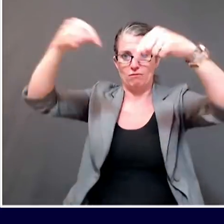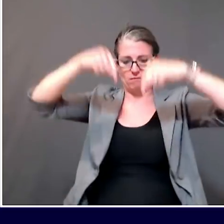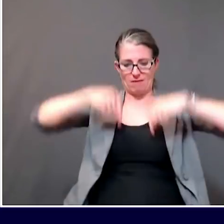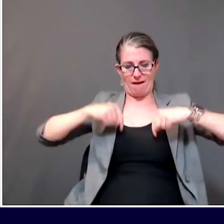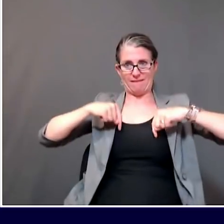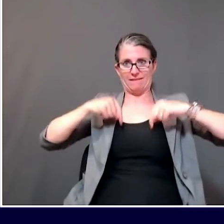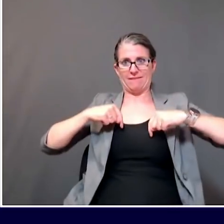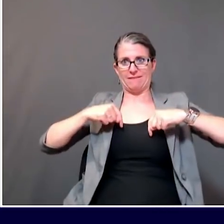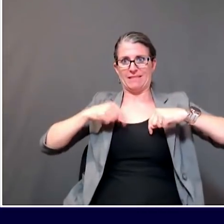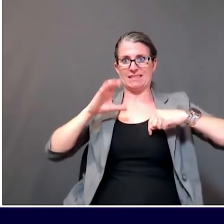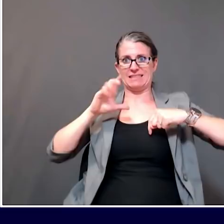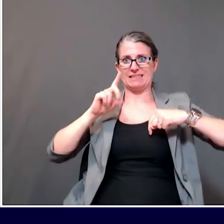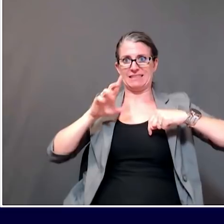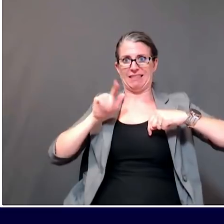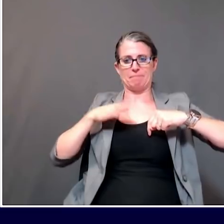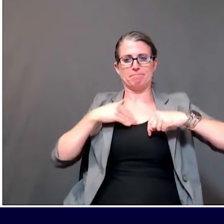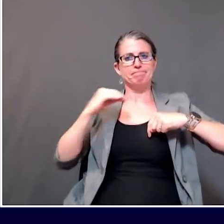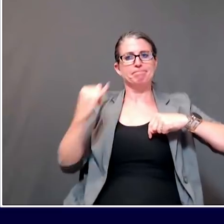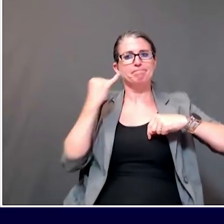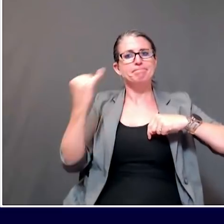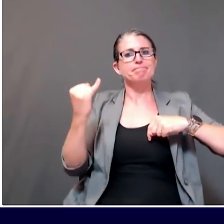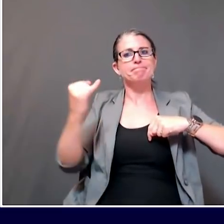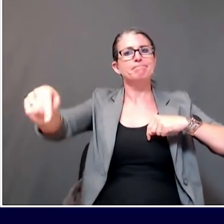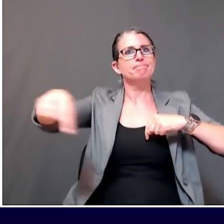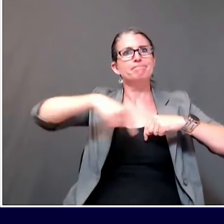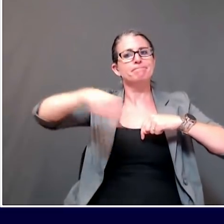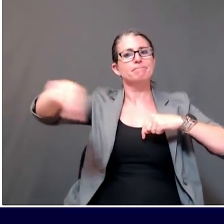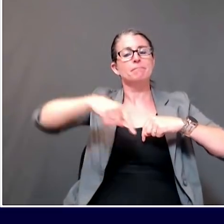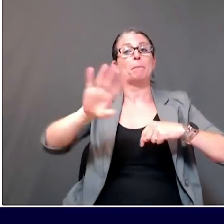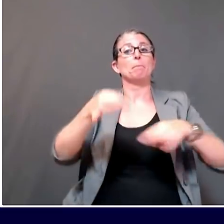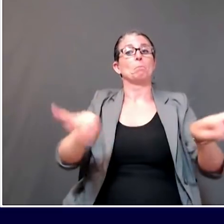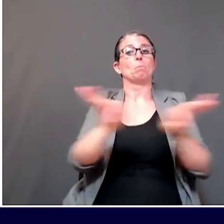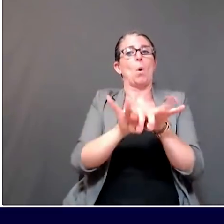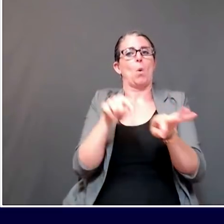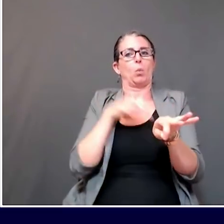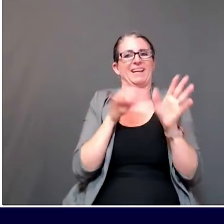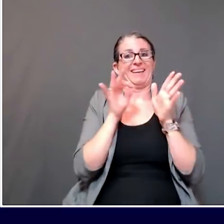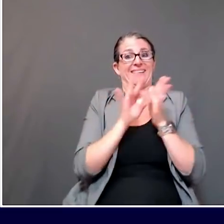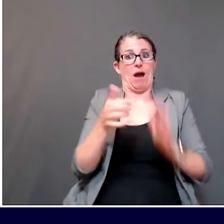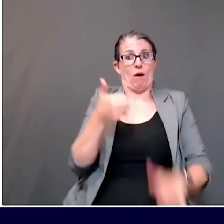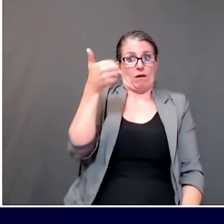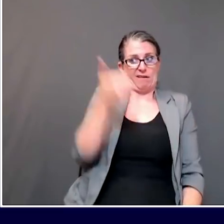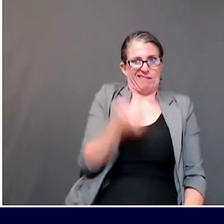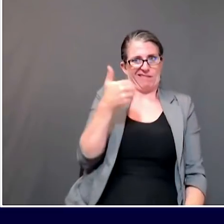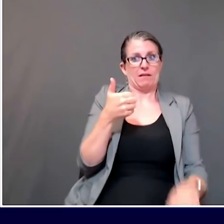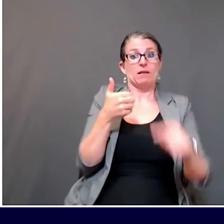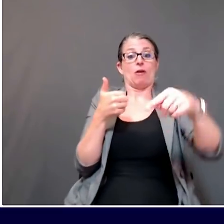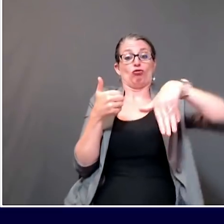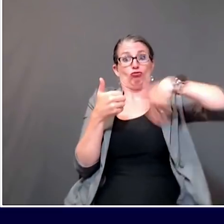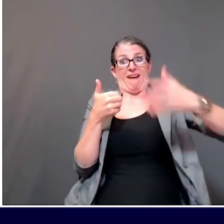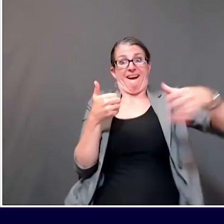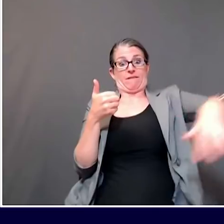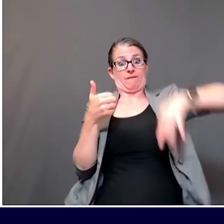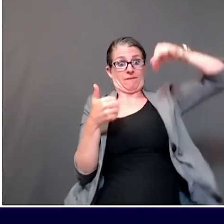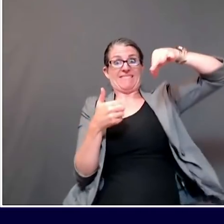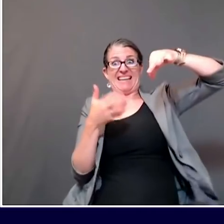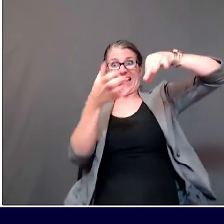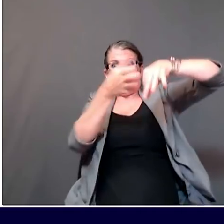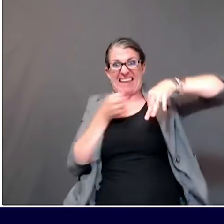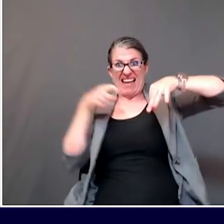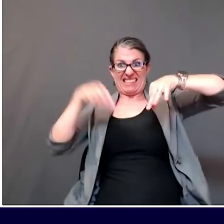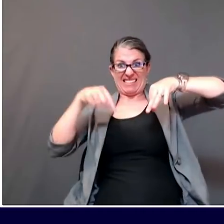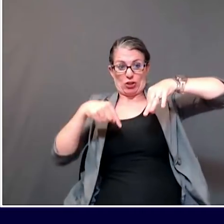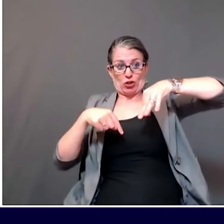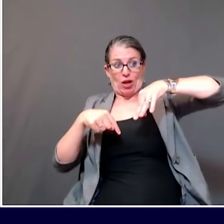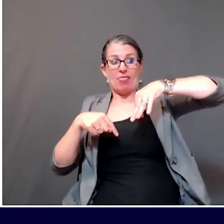the specimen to be transported up here to Augusta. There can also be time between when the physician's office